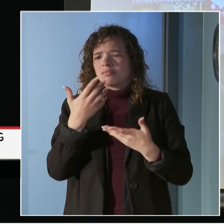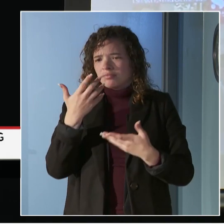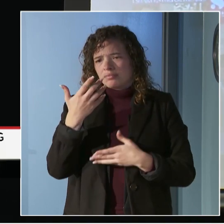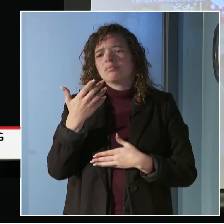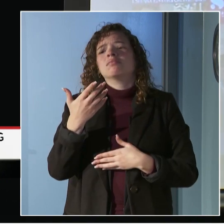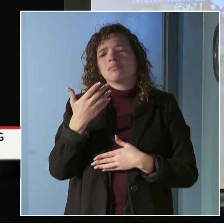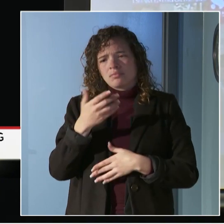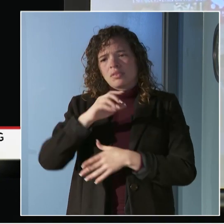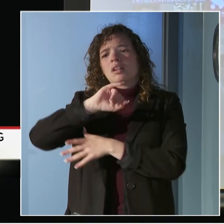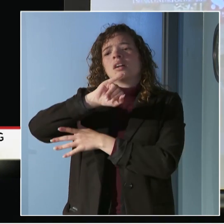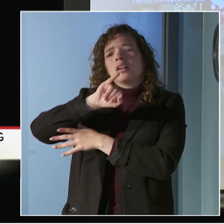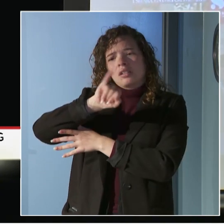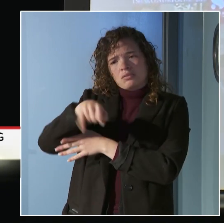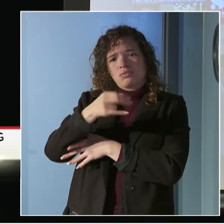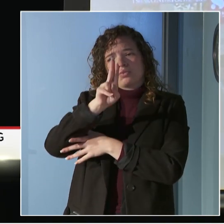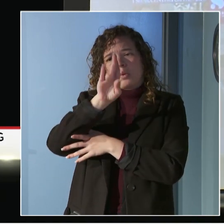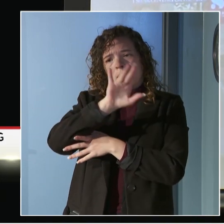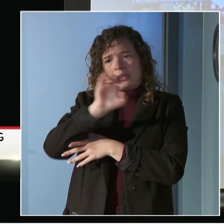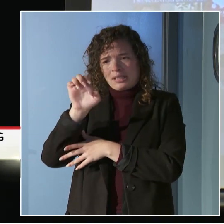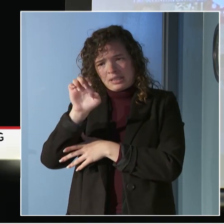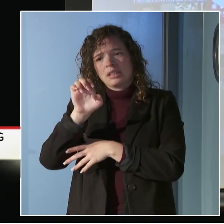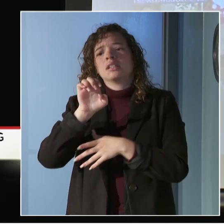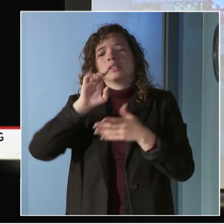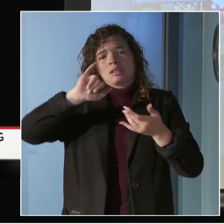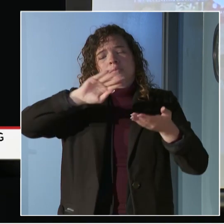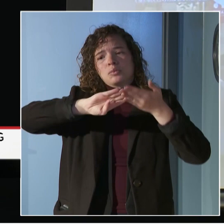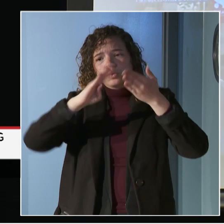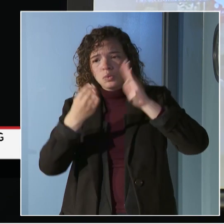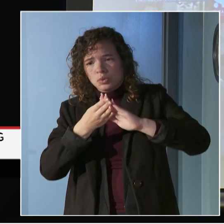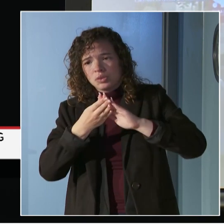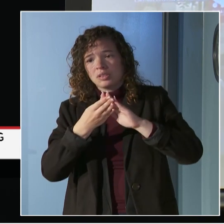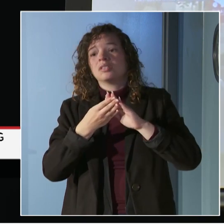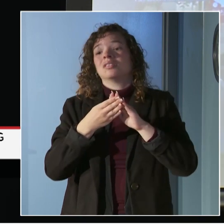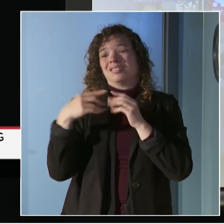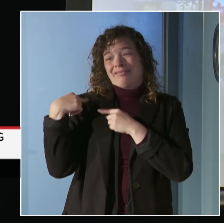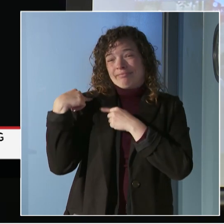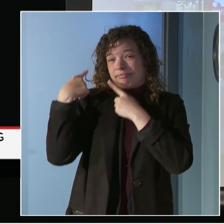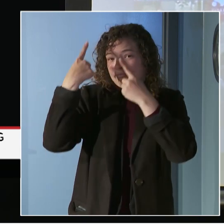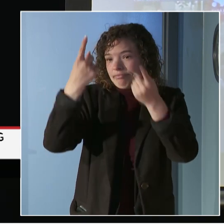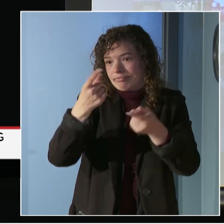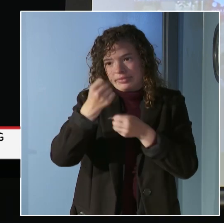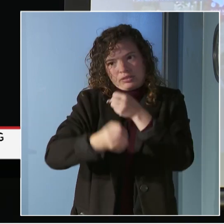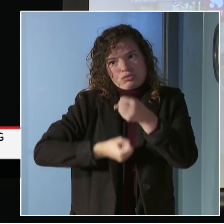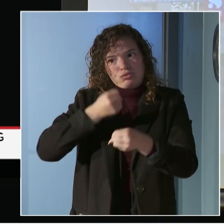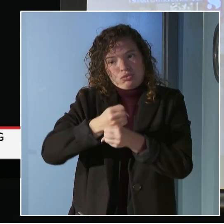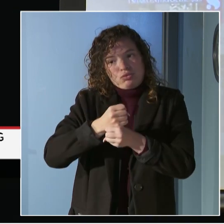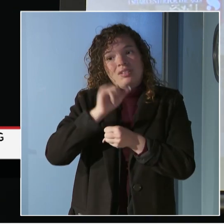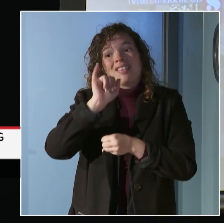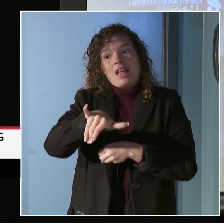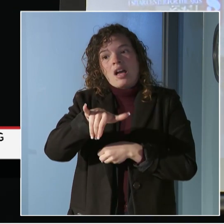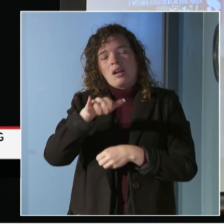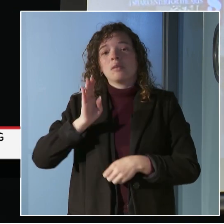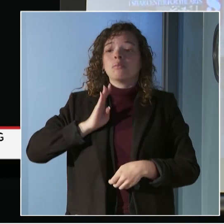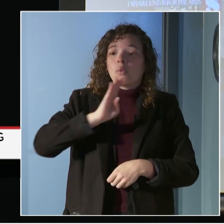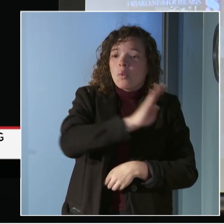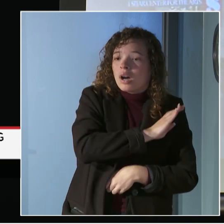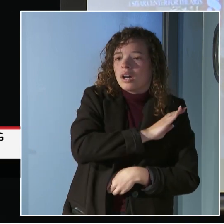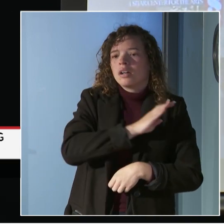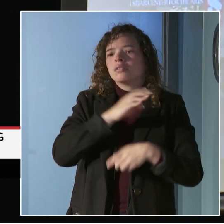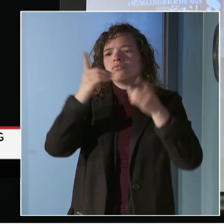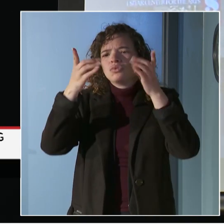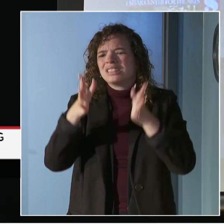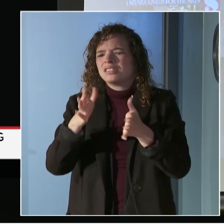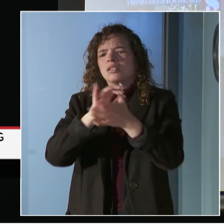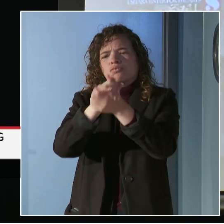for 2 decades, and now feel like I have come full circle to serving on the board of directors. Congratulations, Jubilee